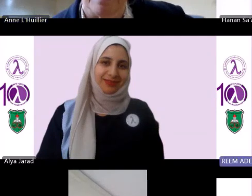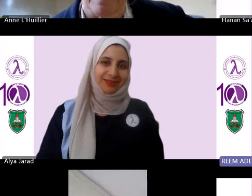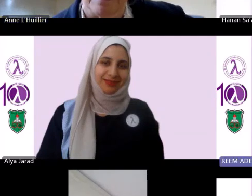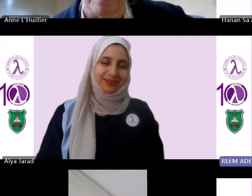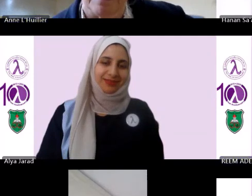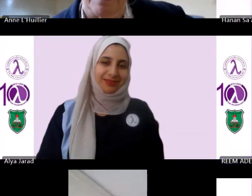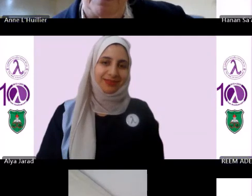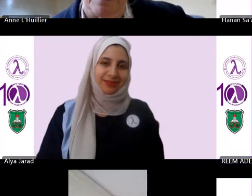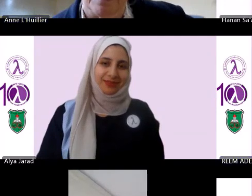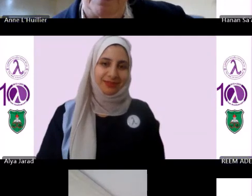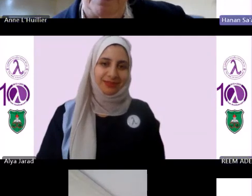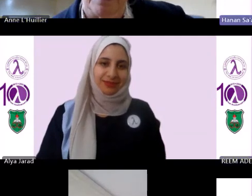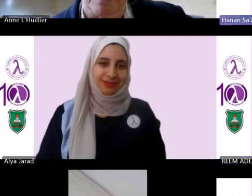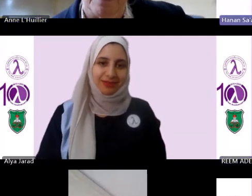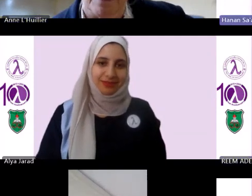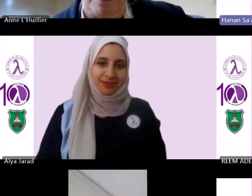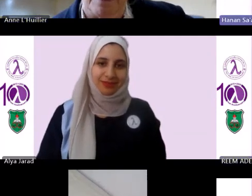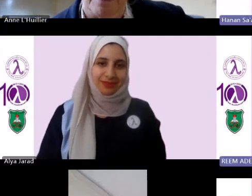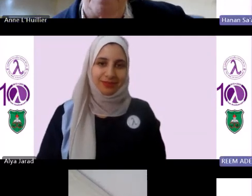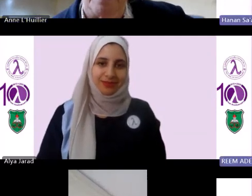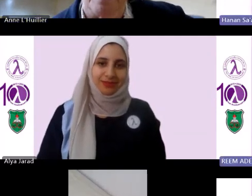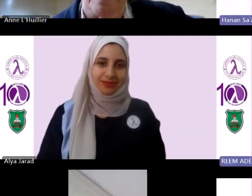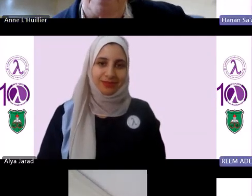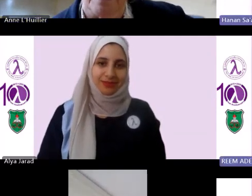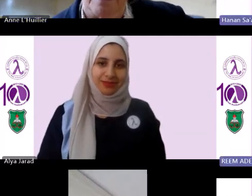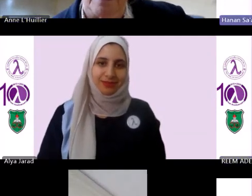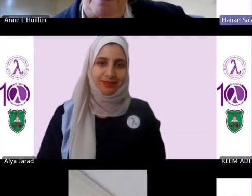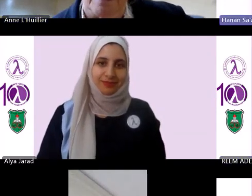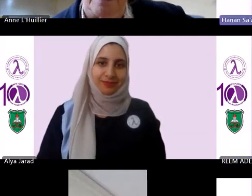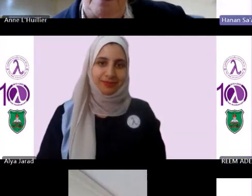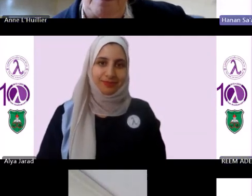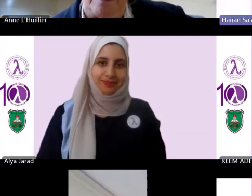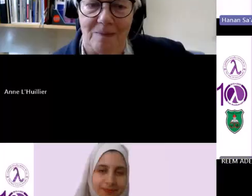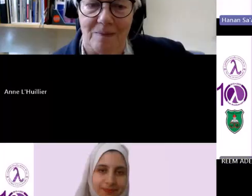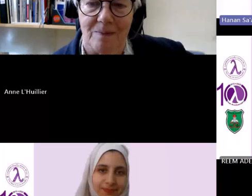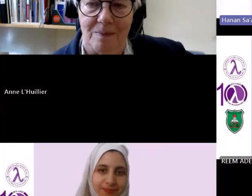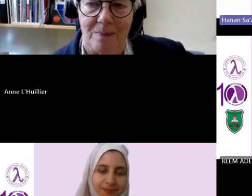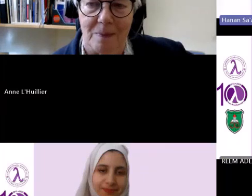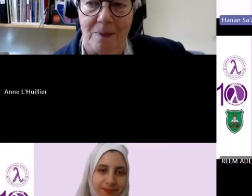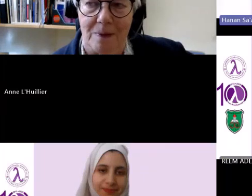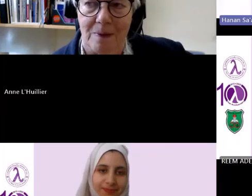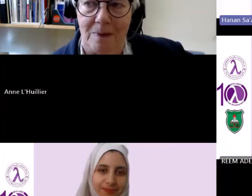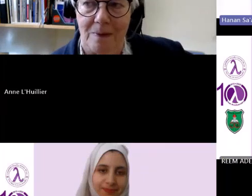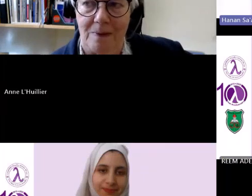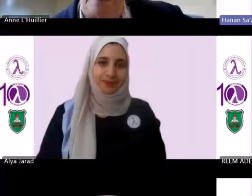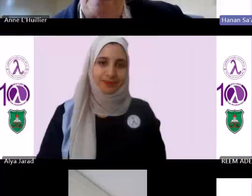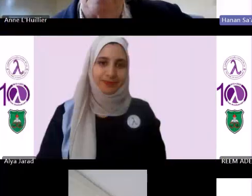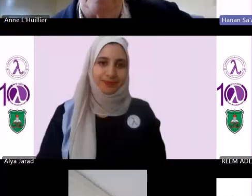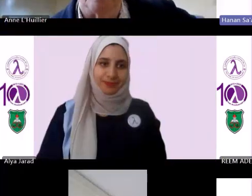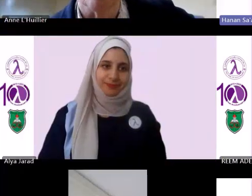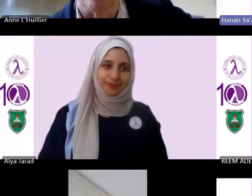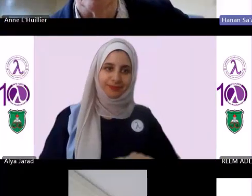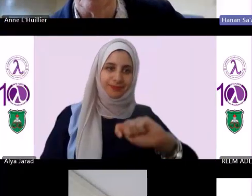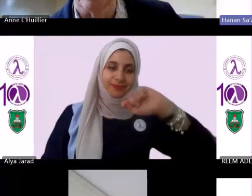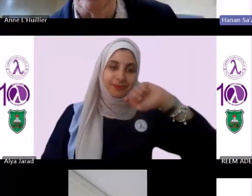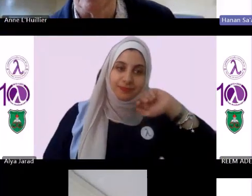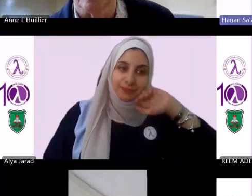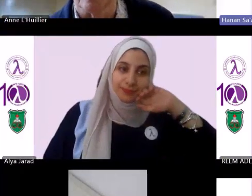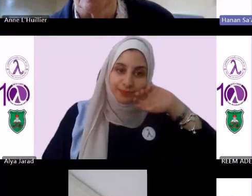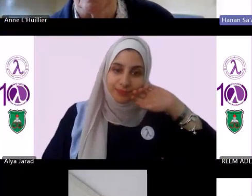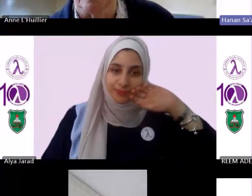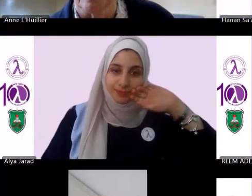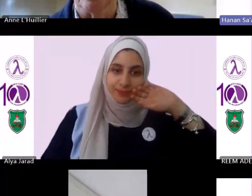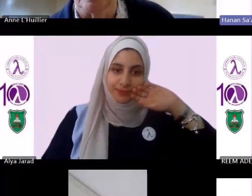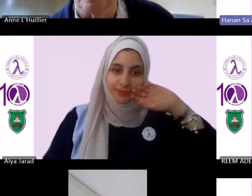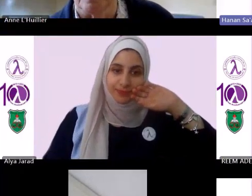Okay. Fine. Yes. Okay. Thank you again, Professor Anne Laurier. Thank you for the time, for the